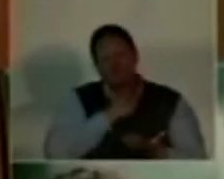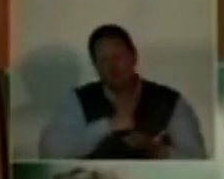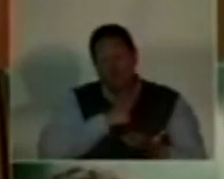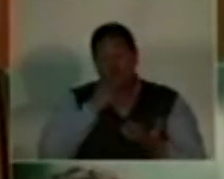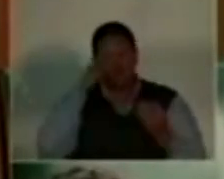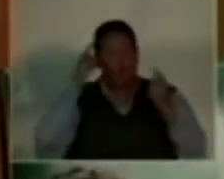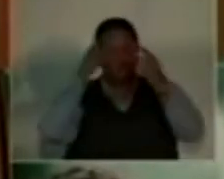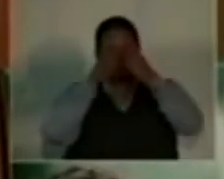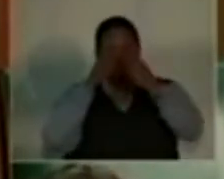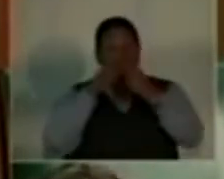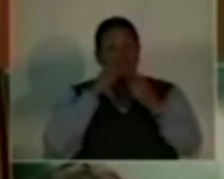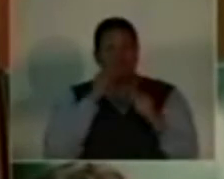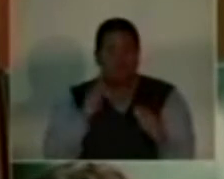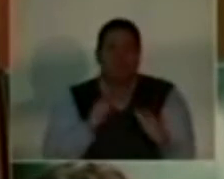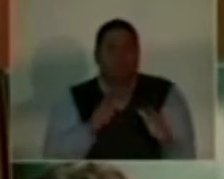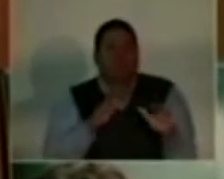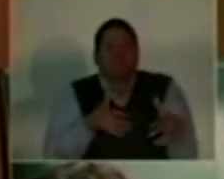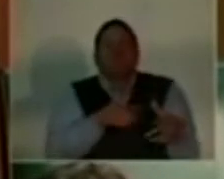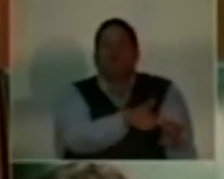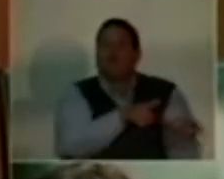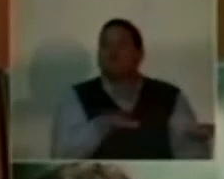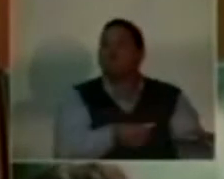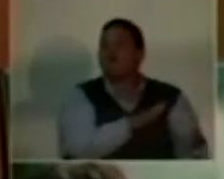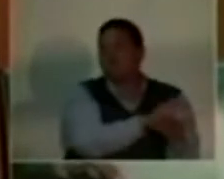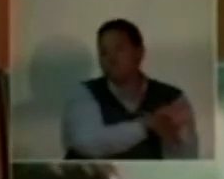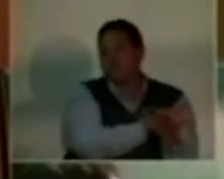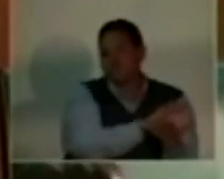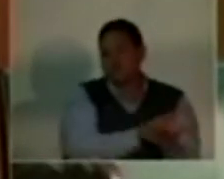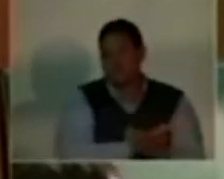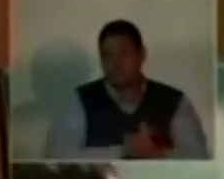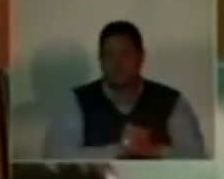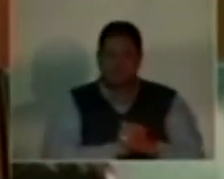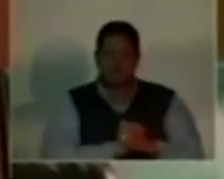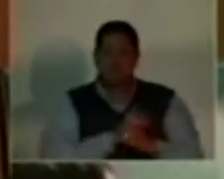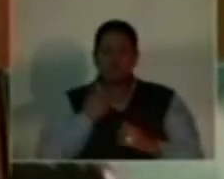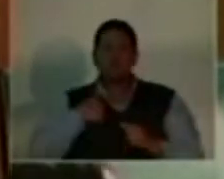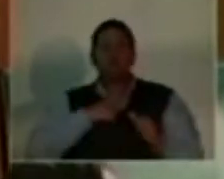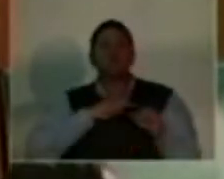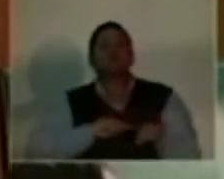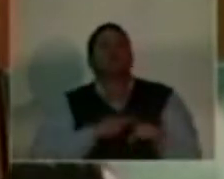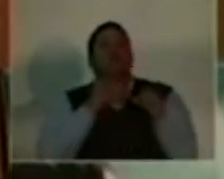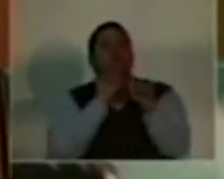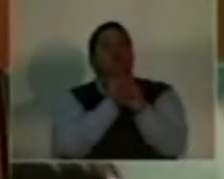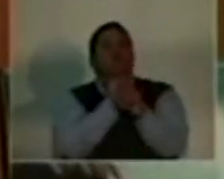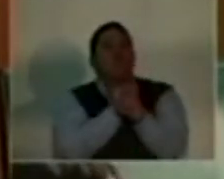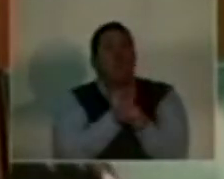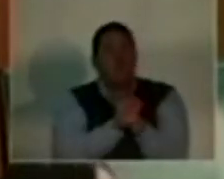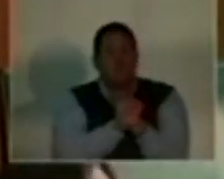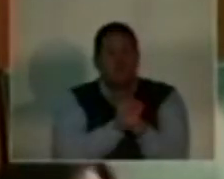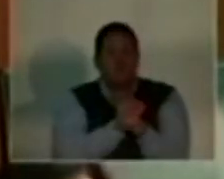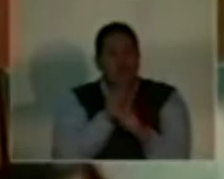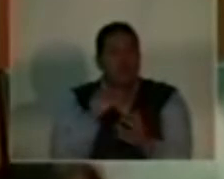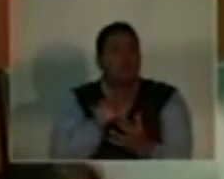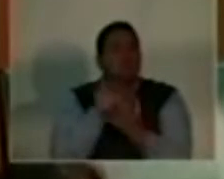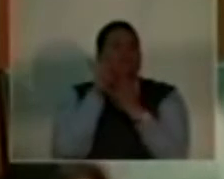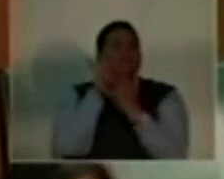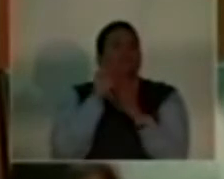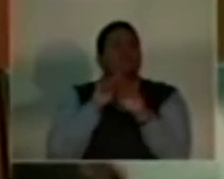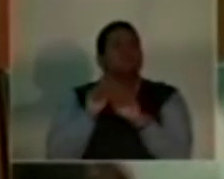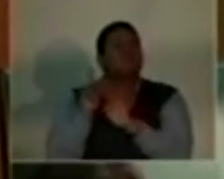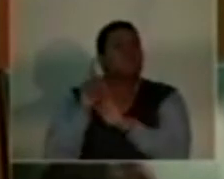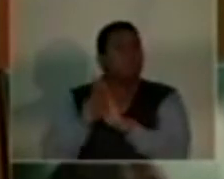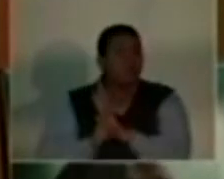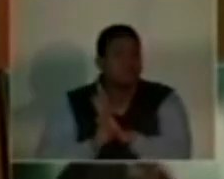to objectively classify the performance of schools. We started work on a special set of policies